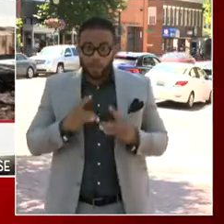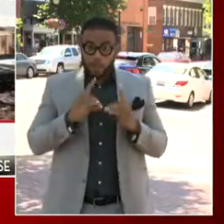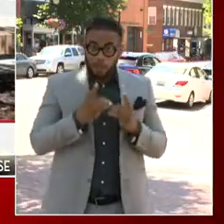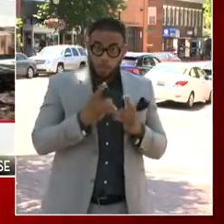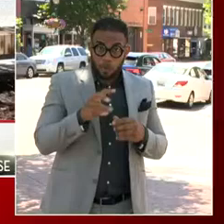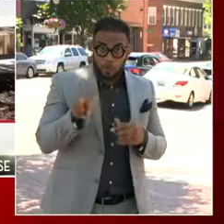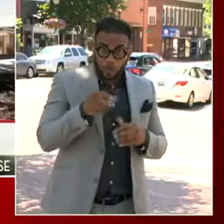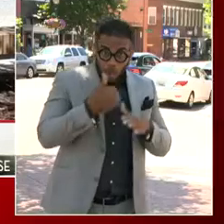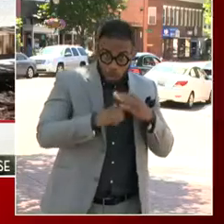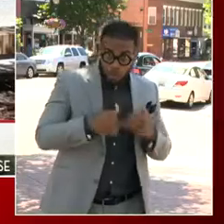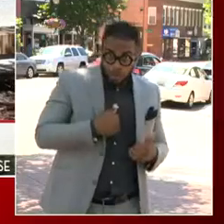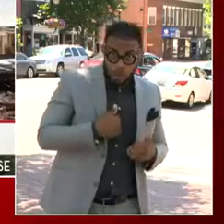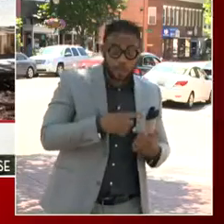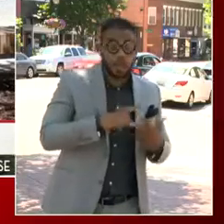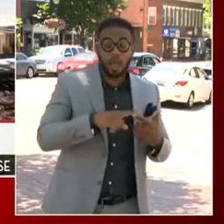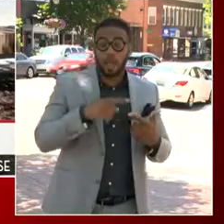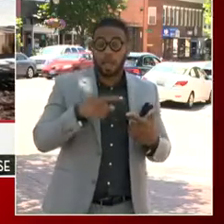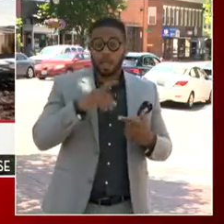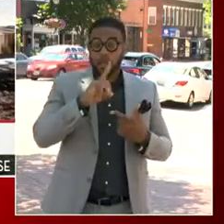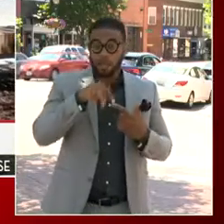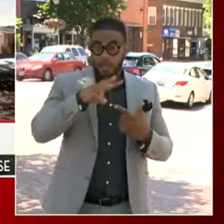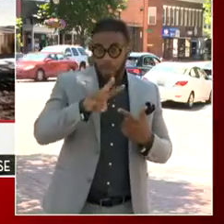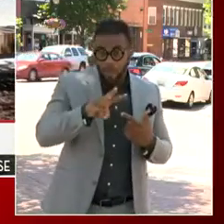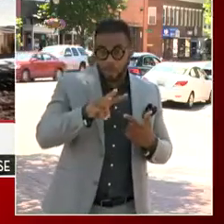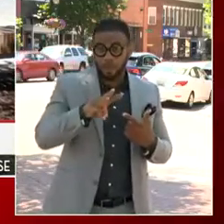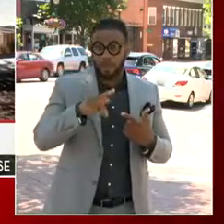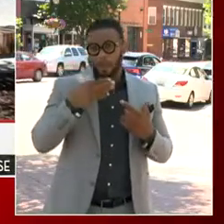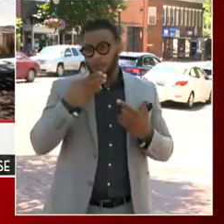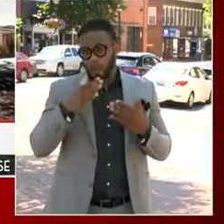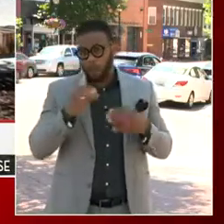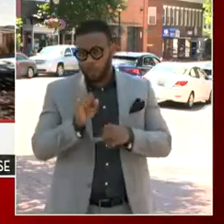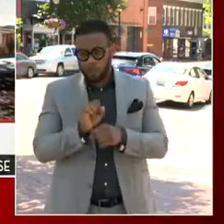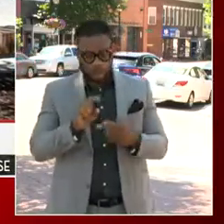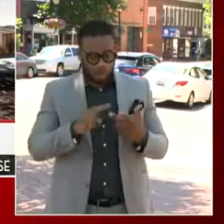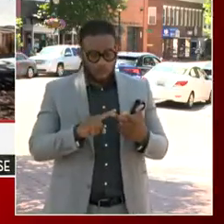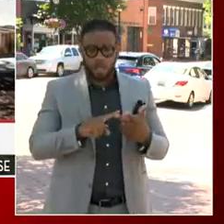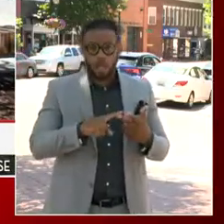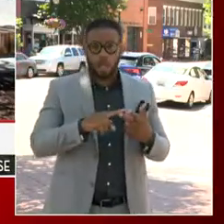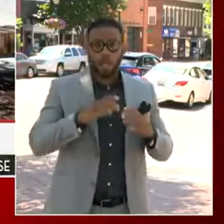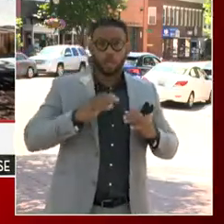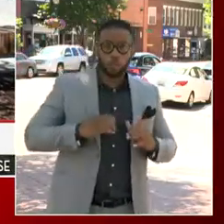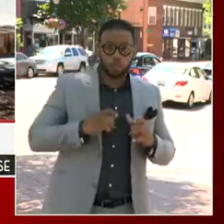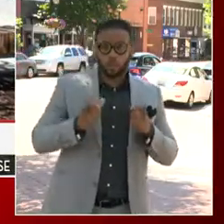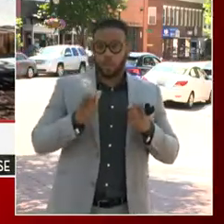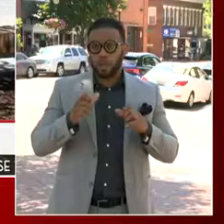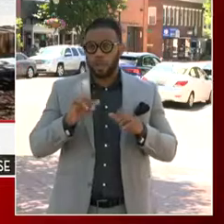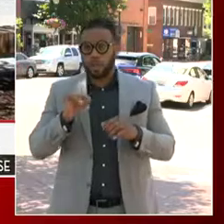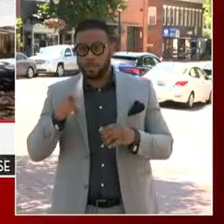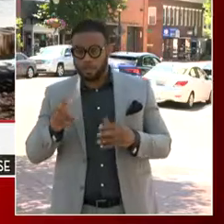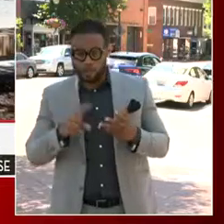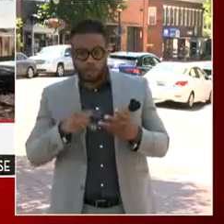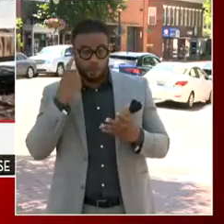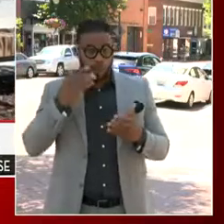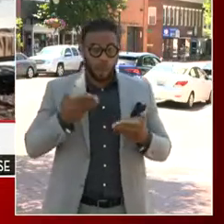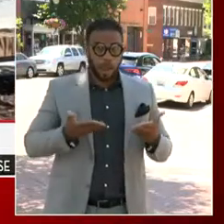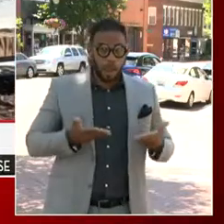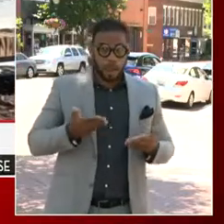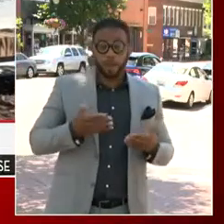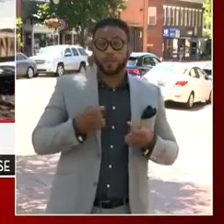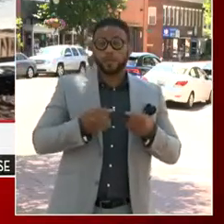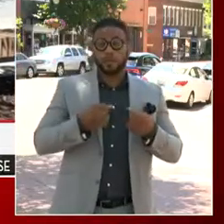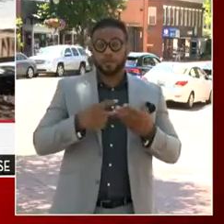Department of Transportation, Public Works, we have Consumer and Regulatory Affairs, for-hire vehicles,